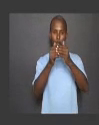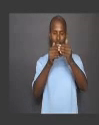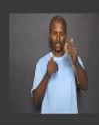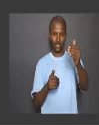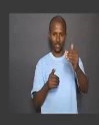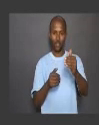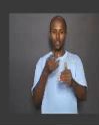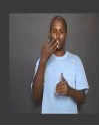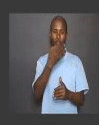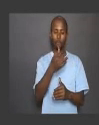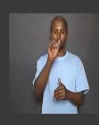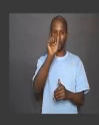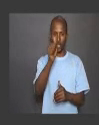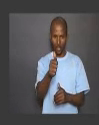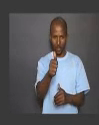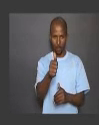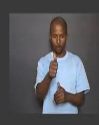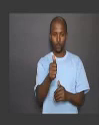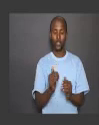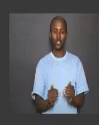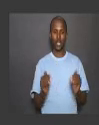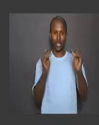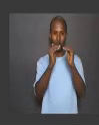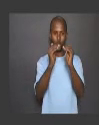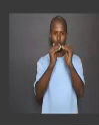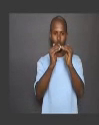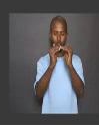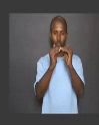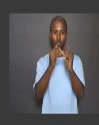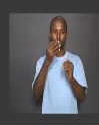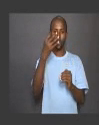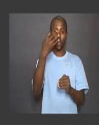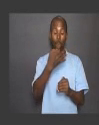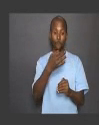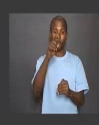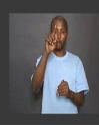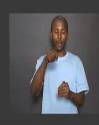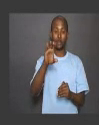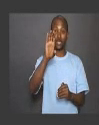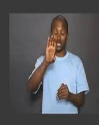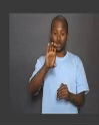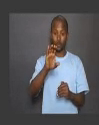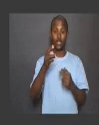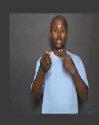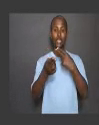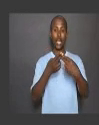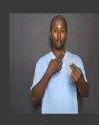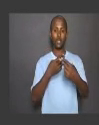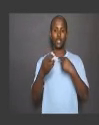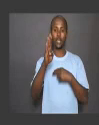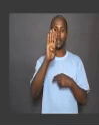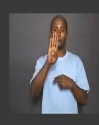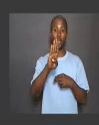minus f of a equals f prime of c times